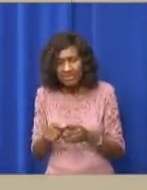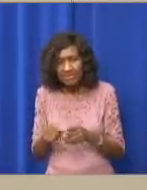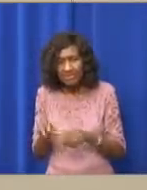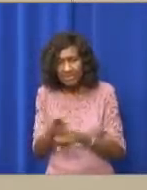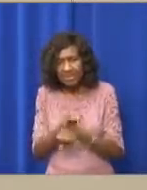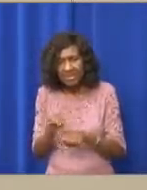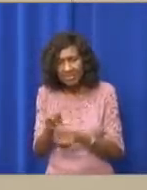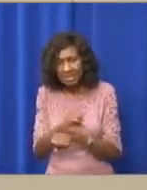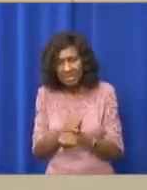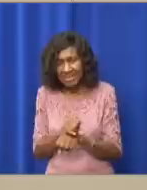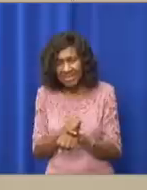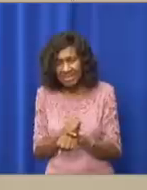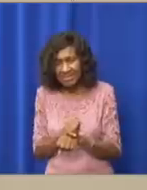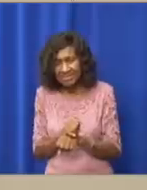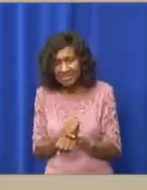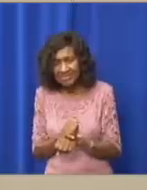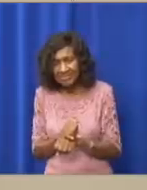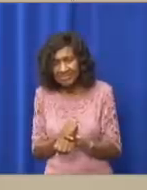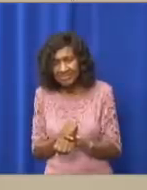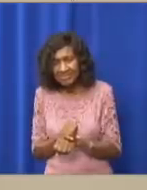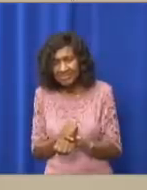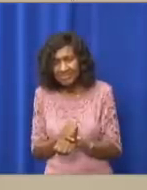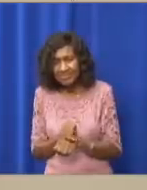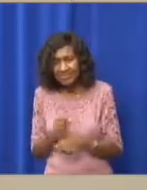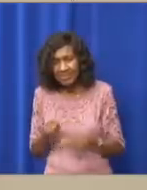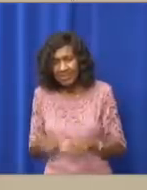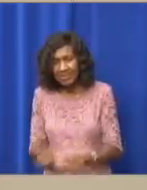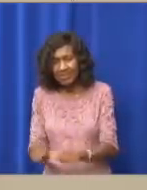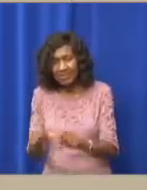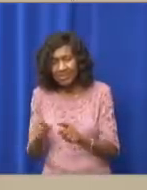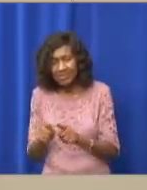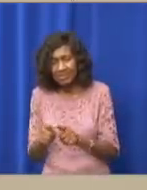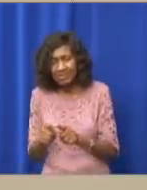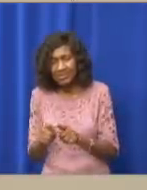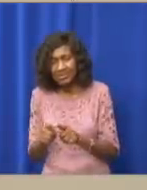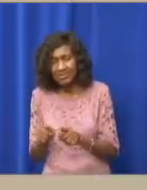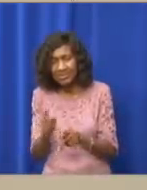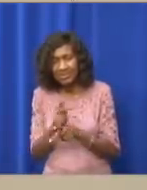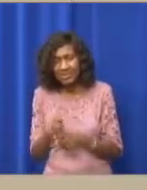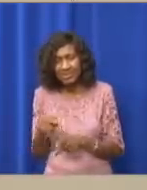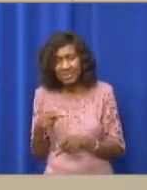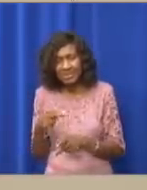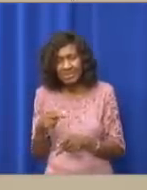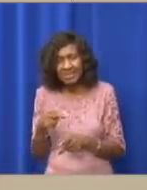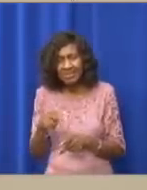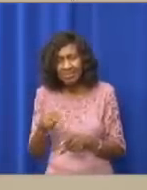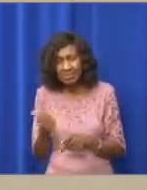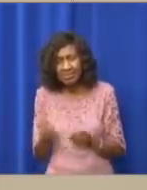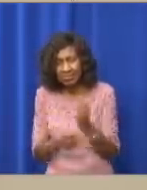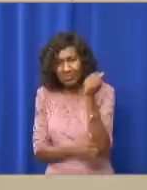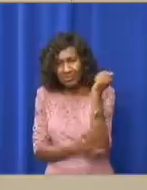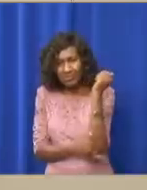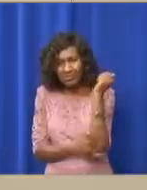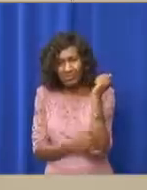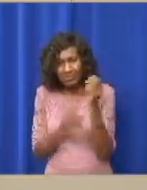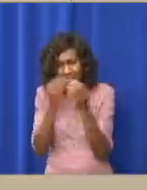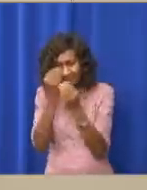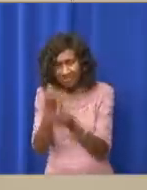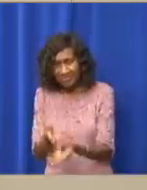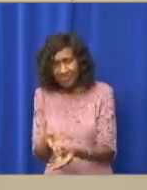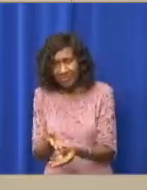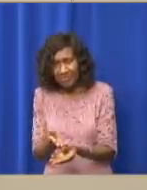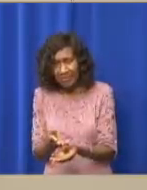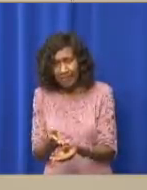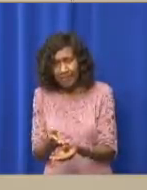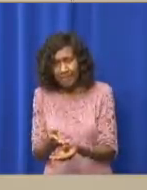mail here. We continue to keep our key partners informed, the United States, Canada, and the UK, as to incoming